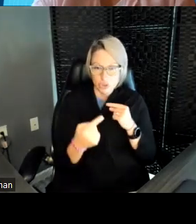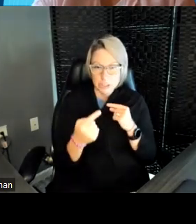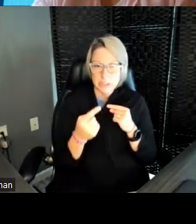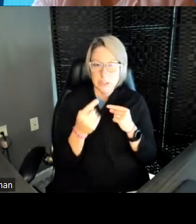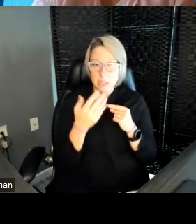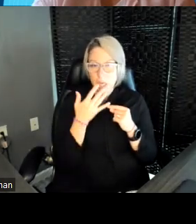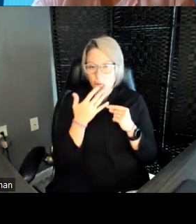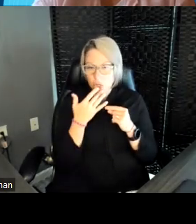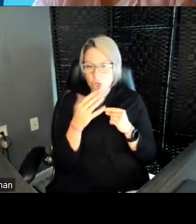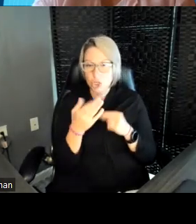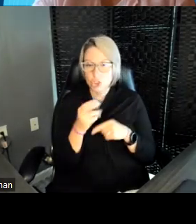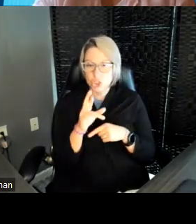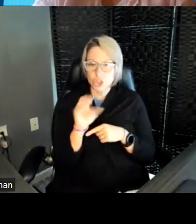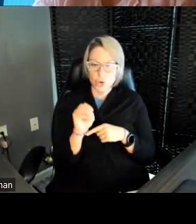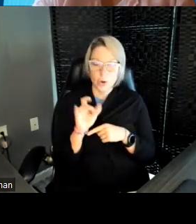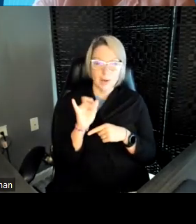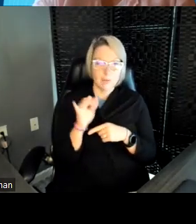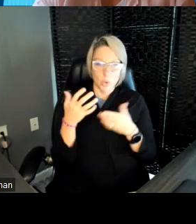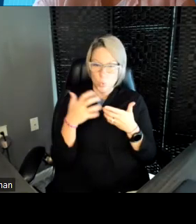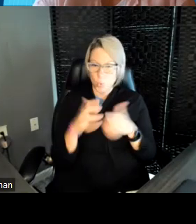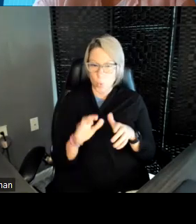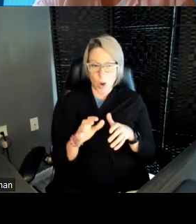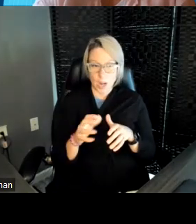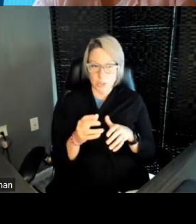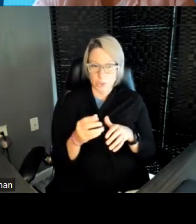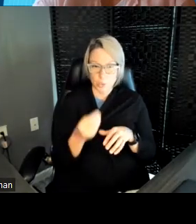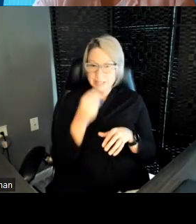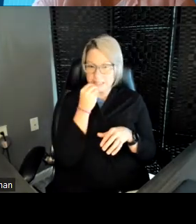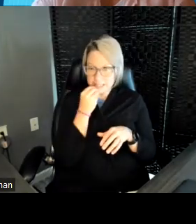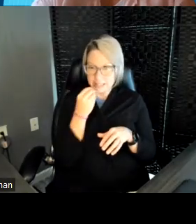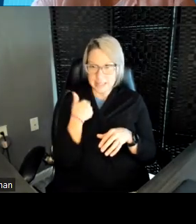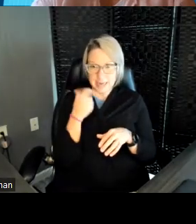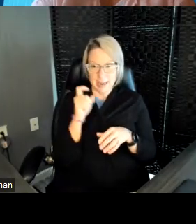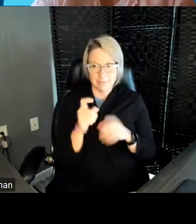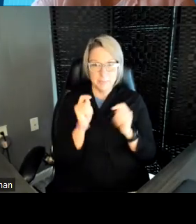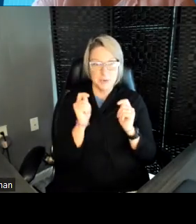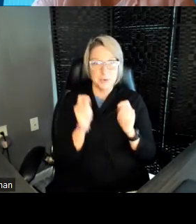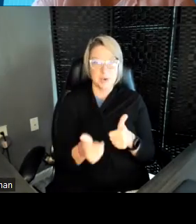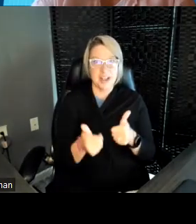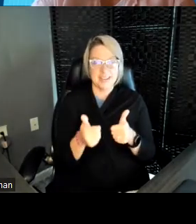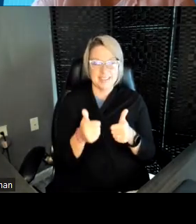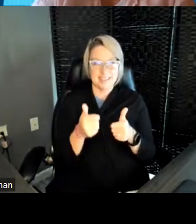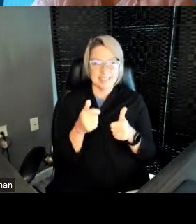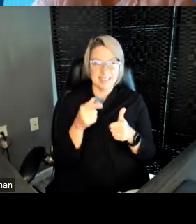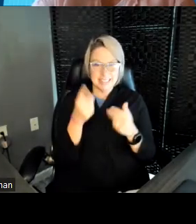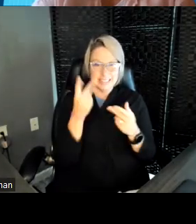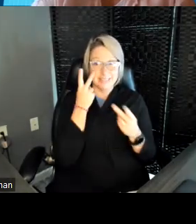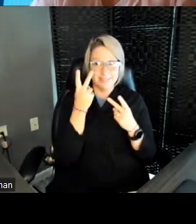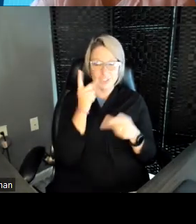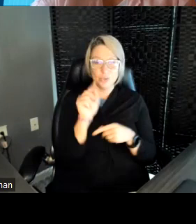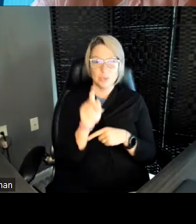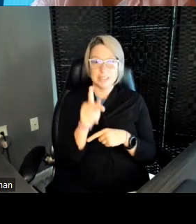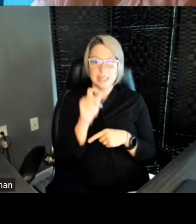mama doesn't want baby to have Cheerios in the mouth, I'm going to have to be pretty darn quick that this is a visual task and not a reaching